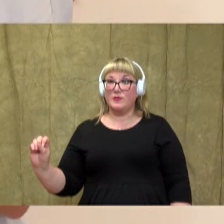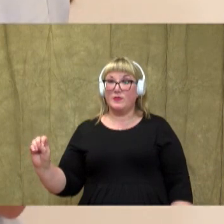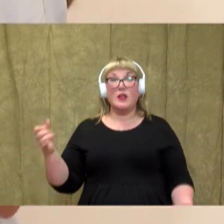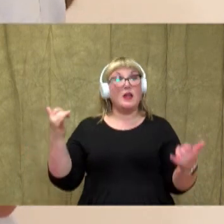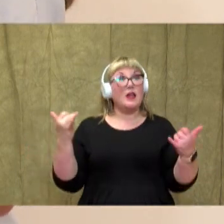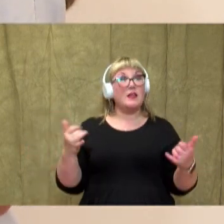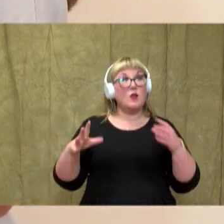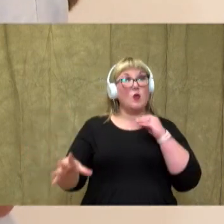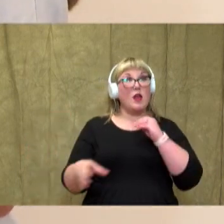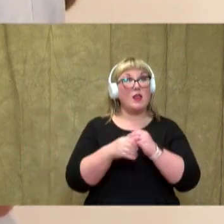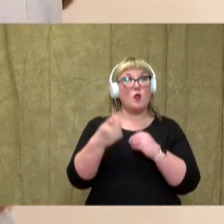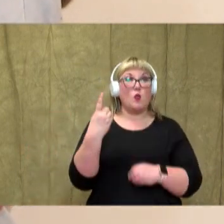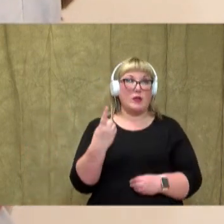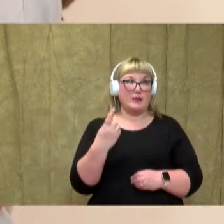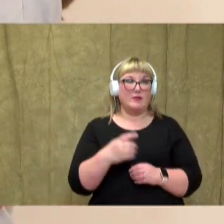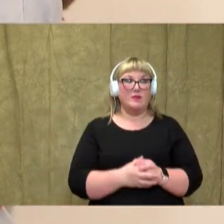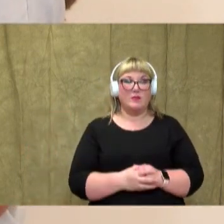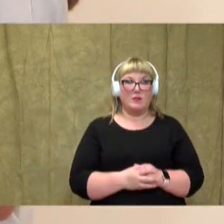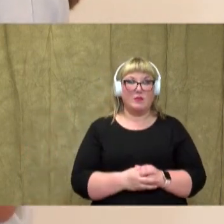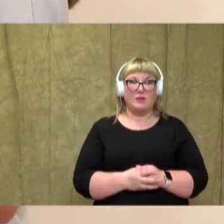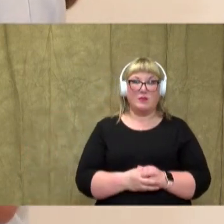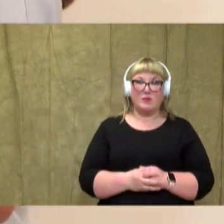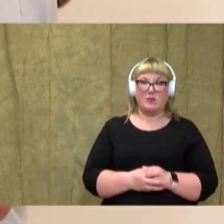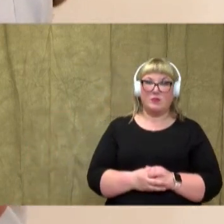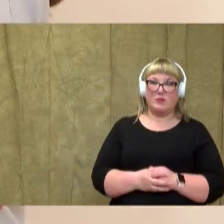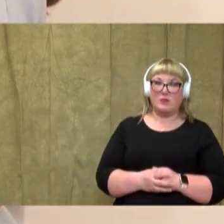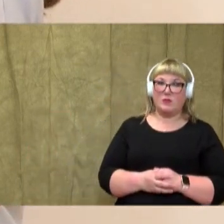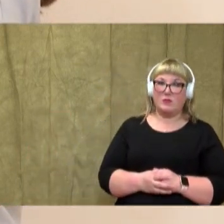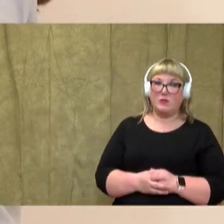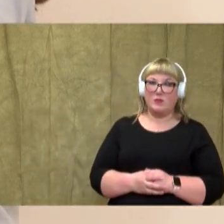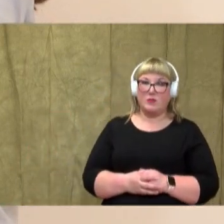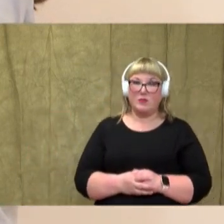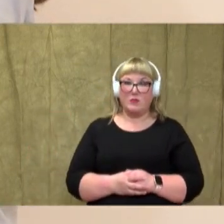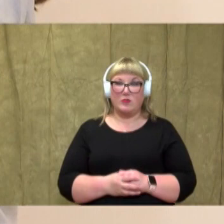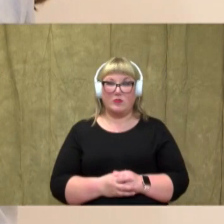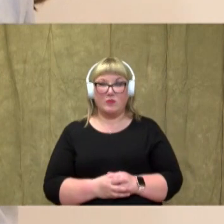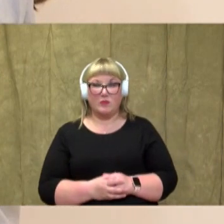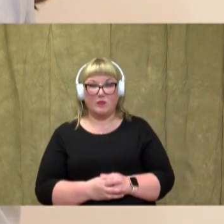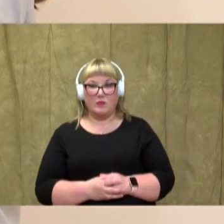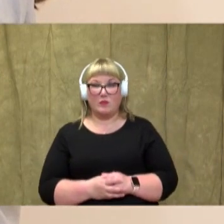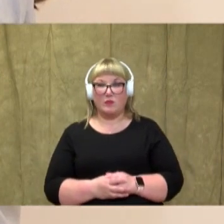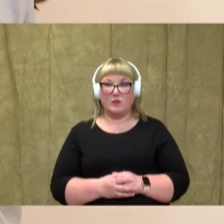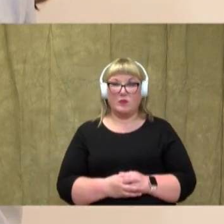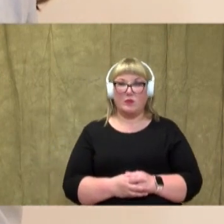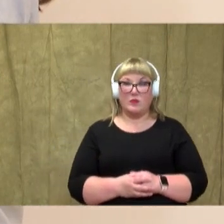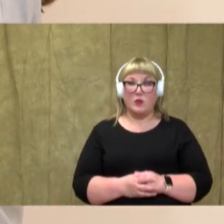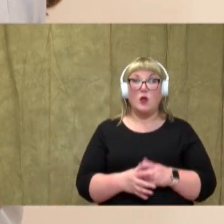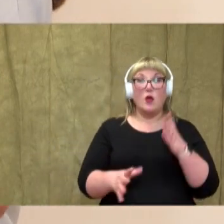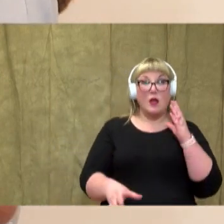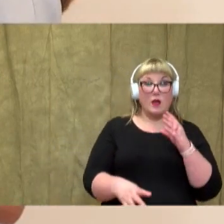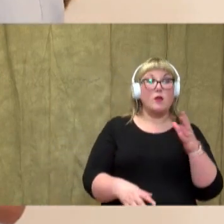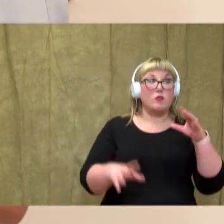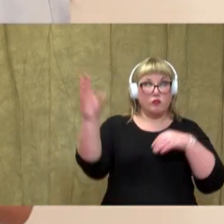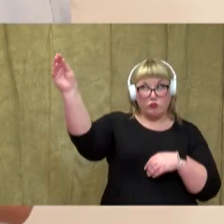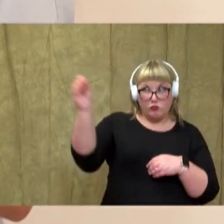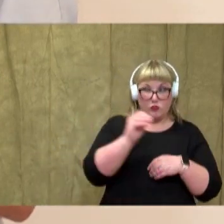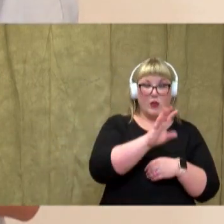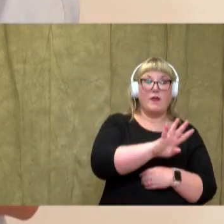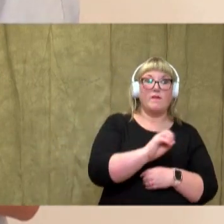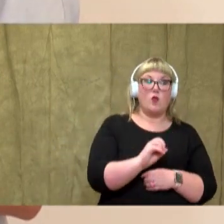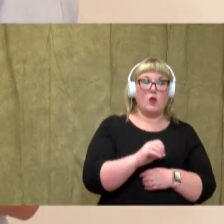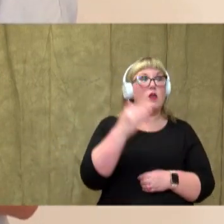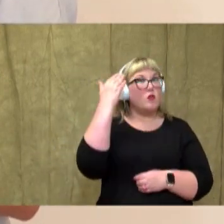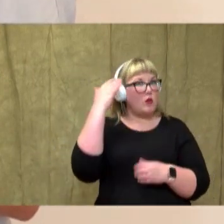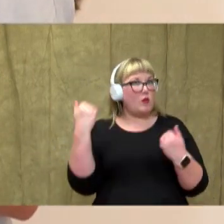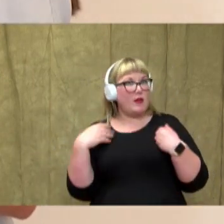Now we're going to add the ones to the 40. We bring down our 40. We knew that there were